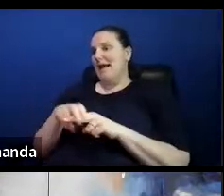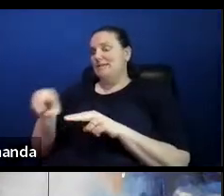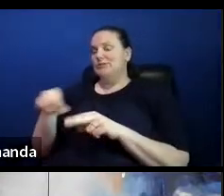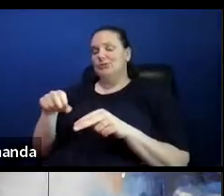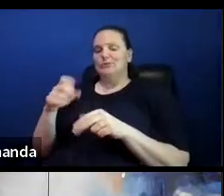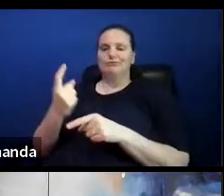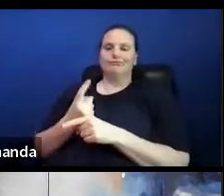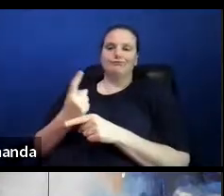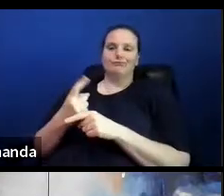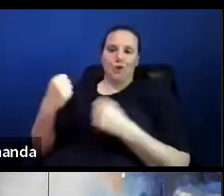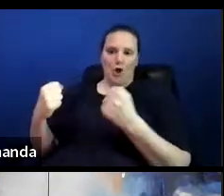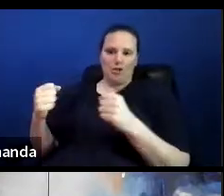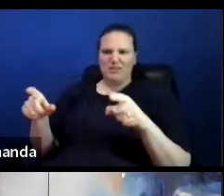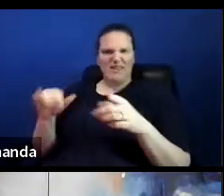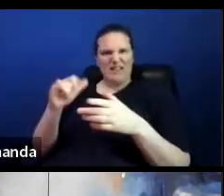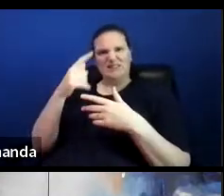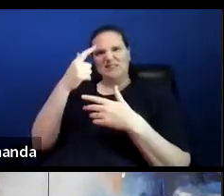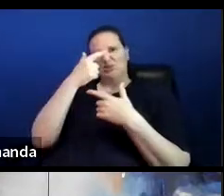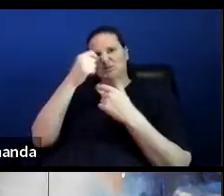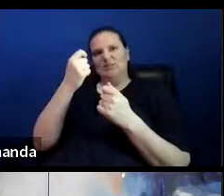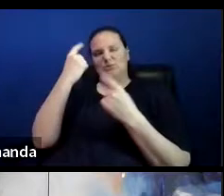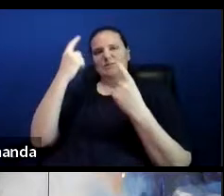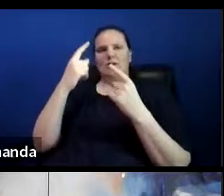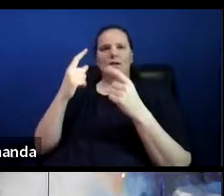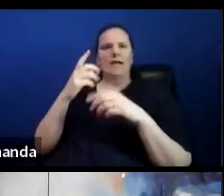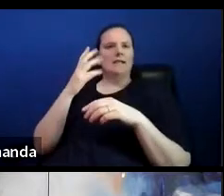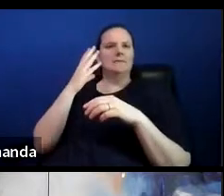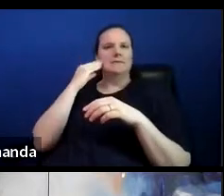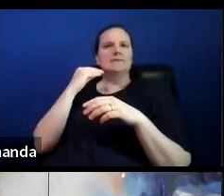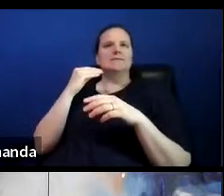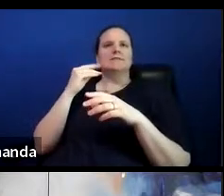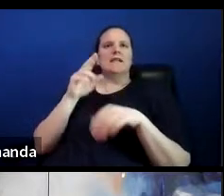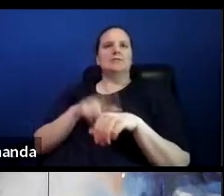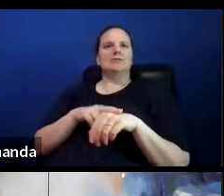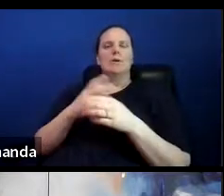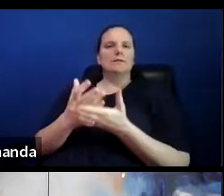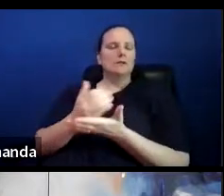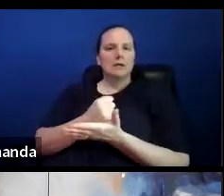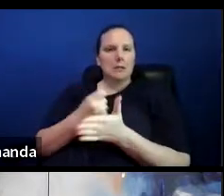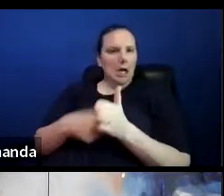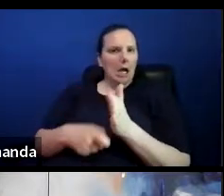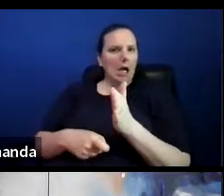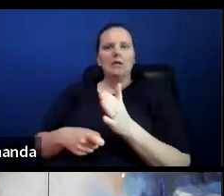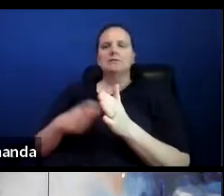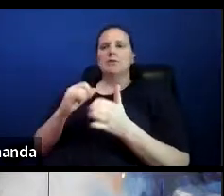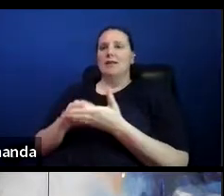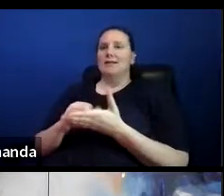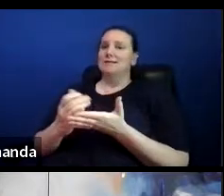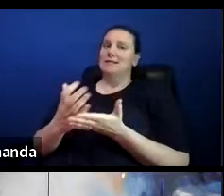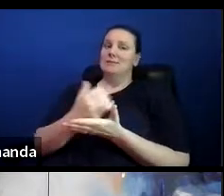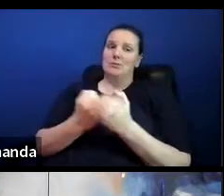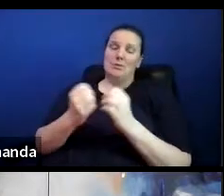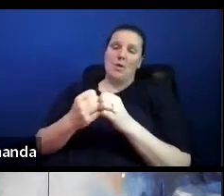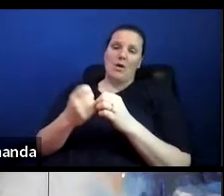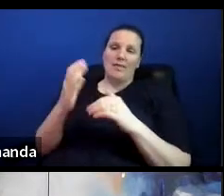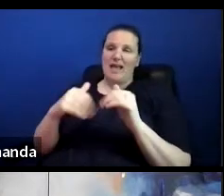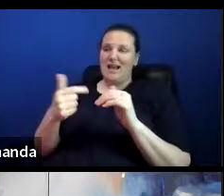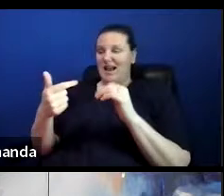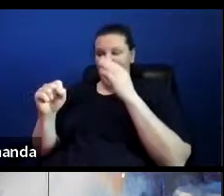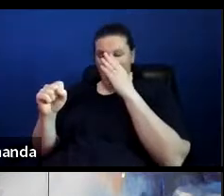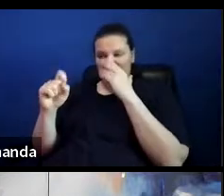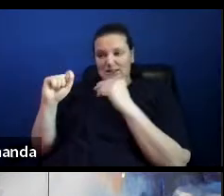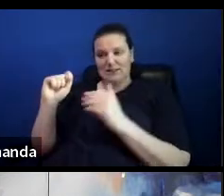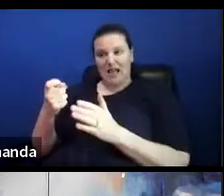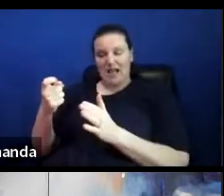lot of experience nationally with what it costs to collect tolls. It's much more expensive than collecting a gas tax, for